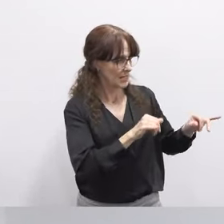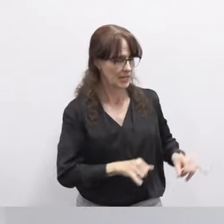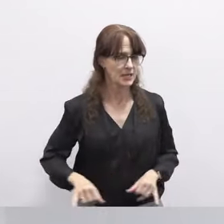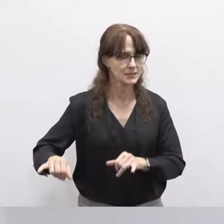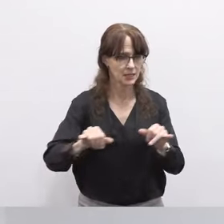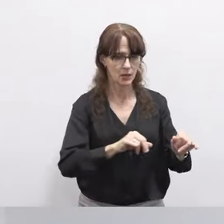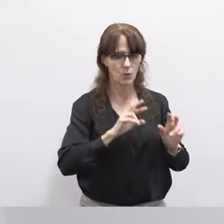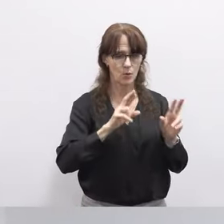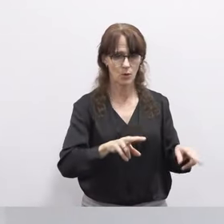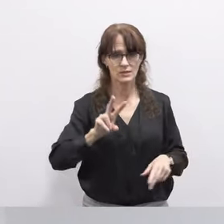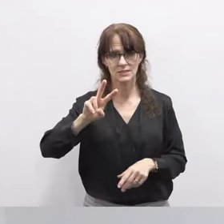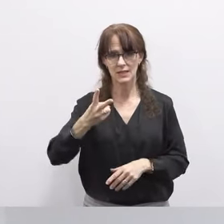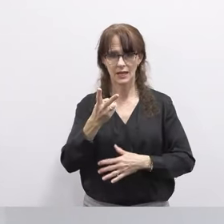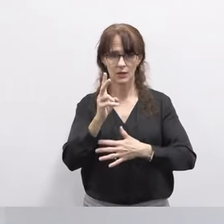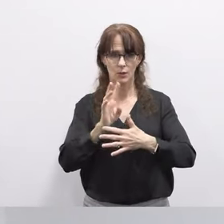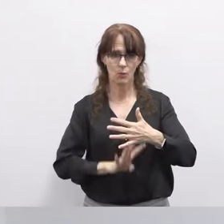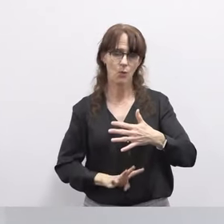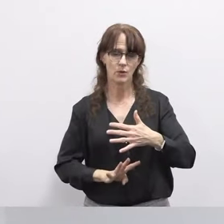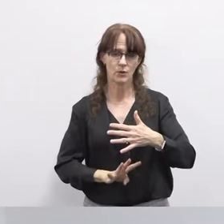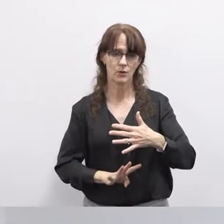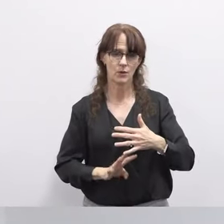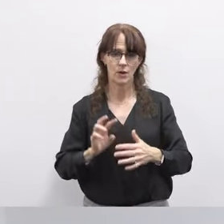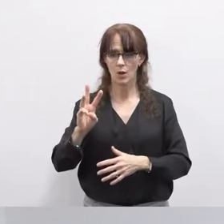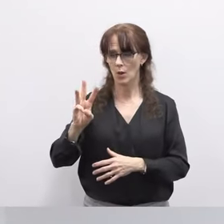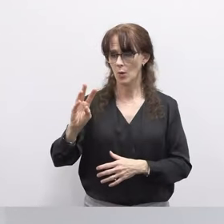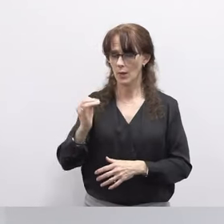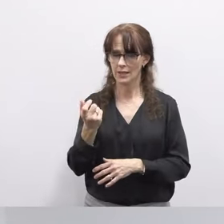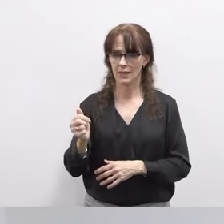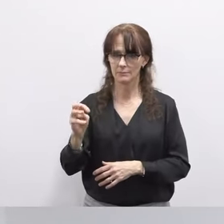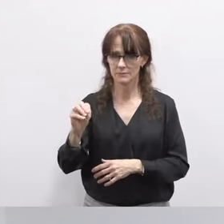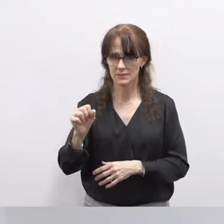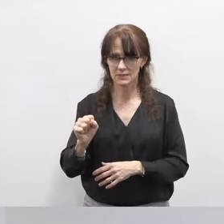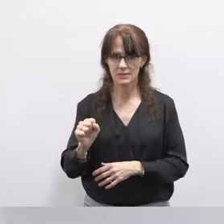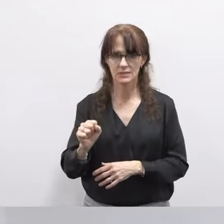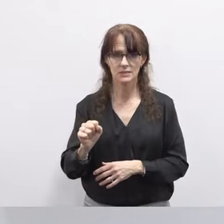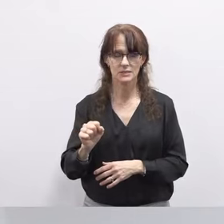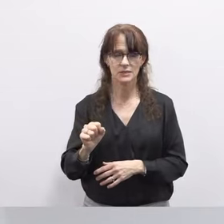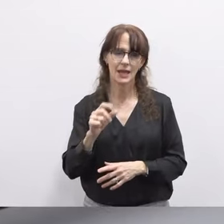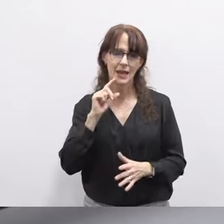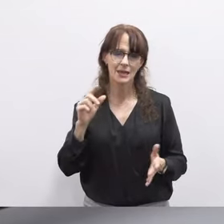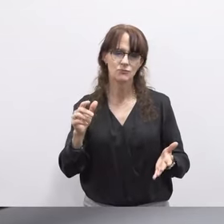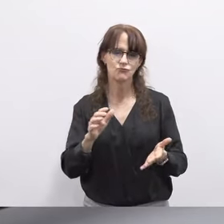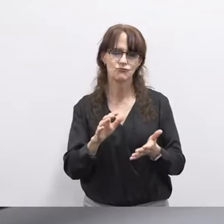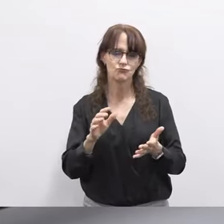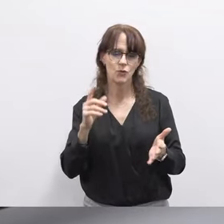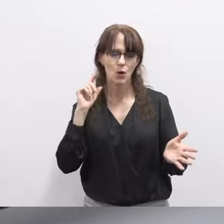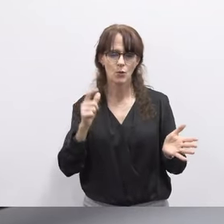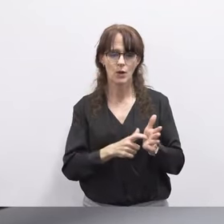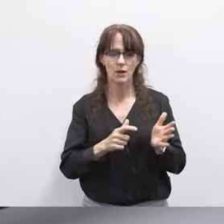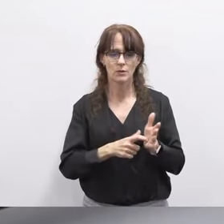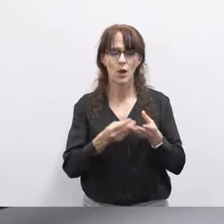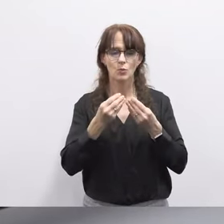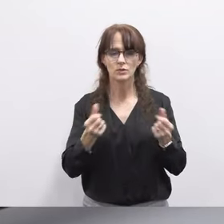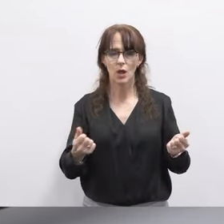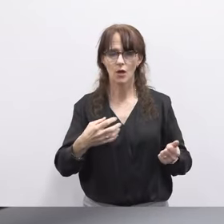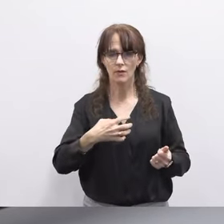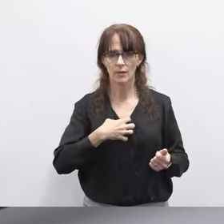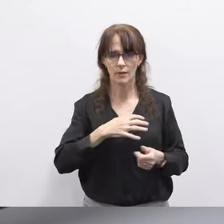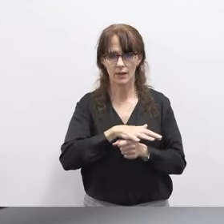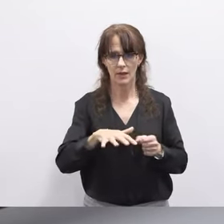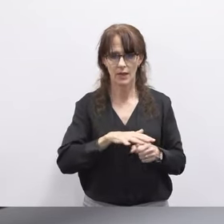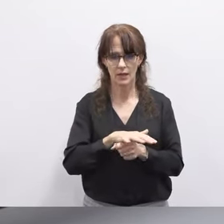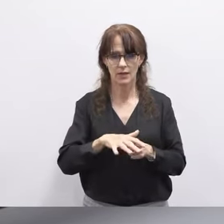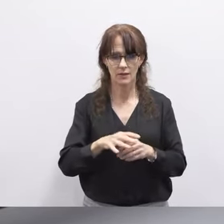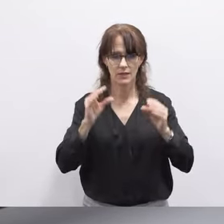report for the second quarter of Williams, and it recognizes one resolved complaint in the area of